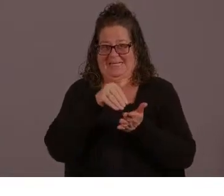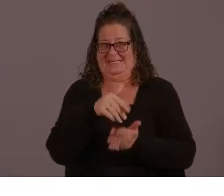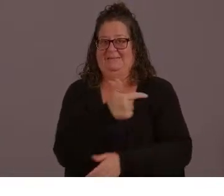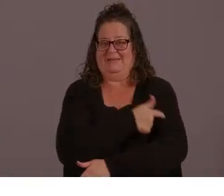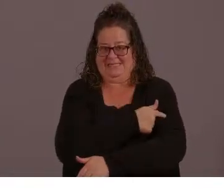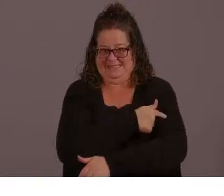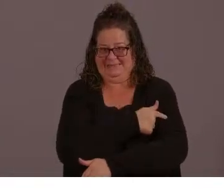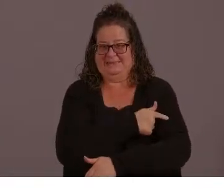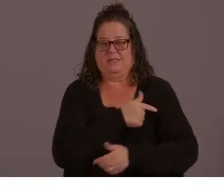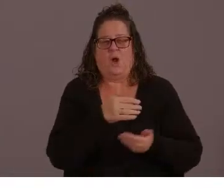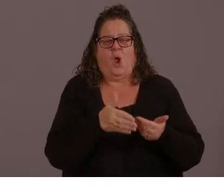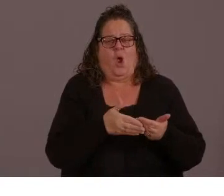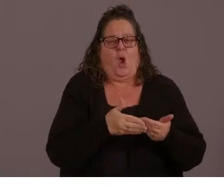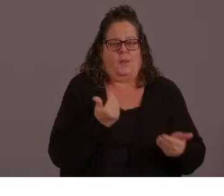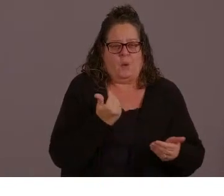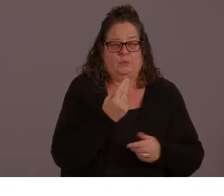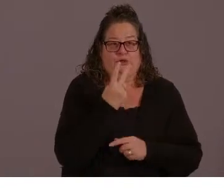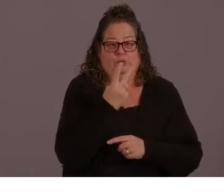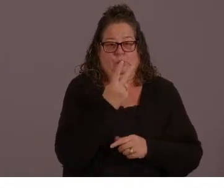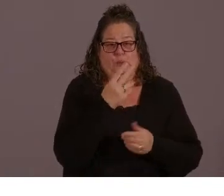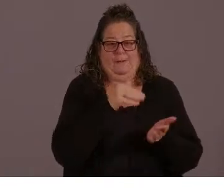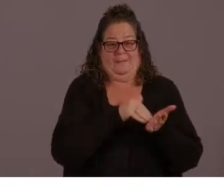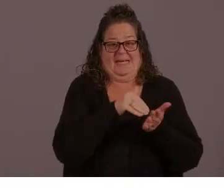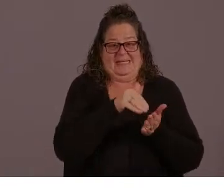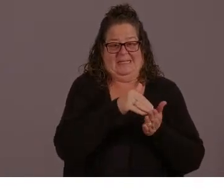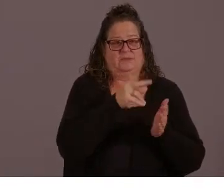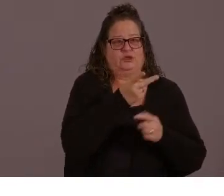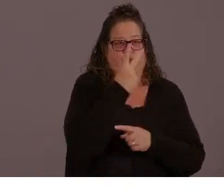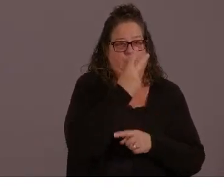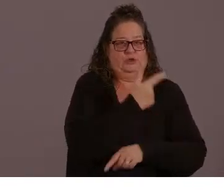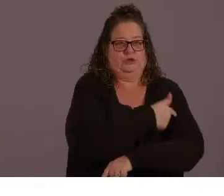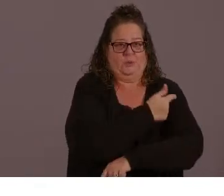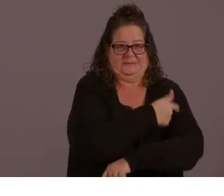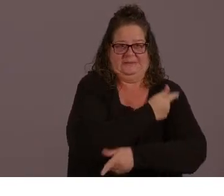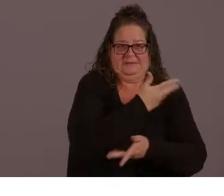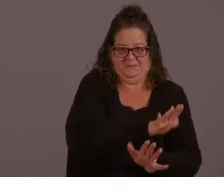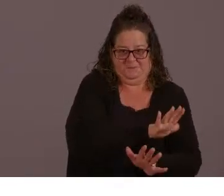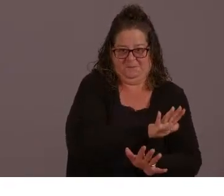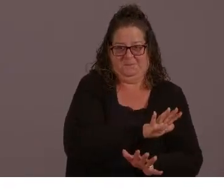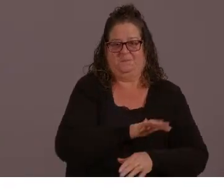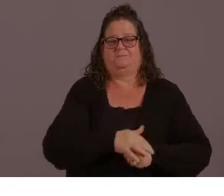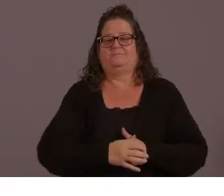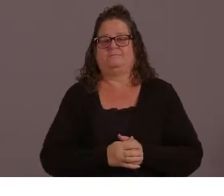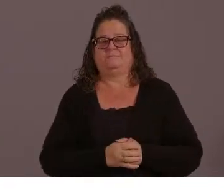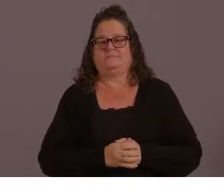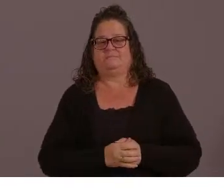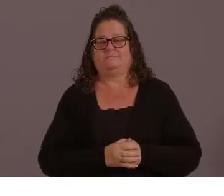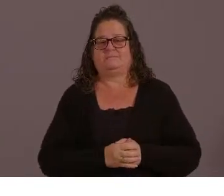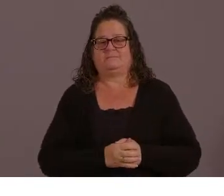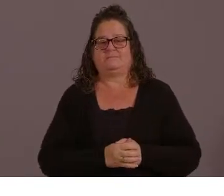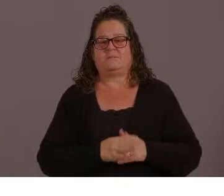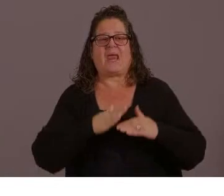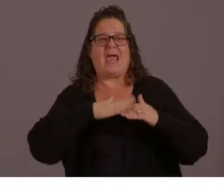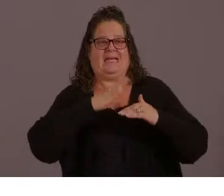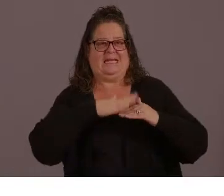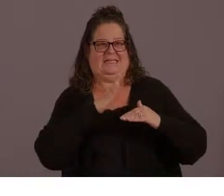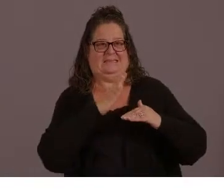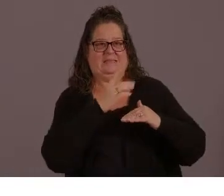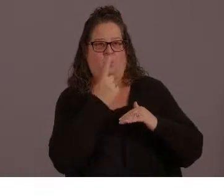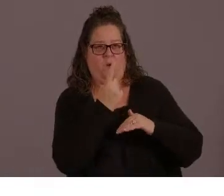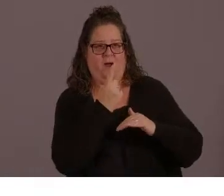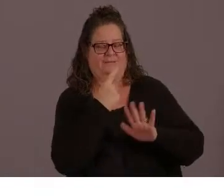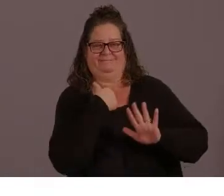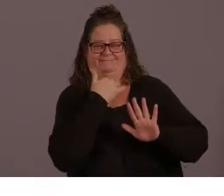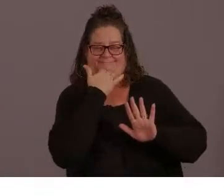mark for the number of Arizonans who have received at least one dose. So we're very excited about that. 1.2